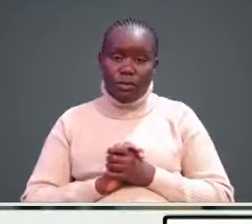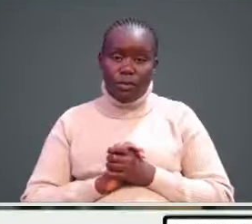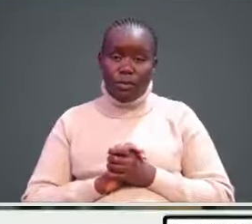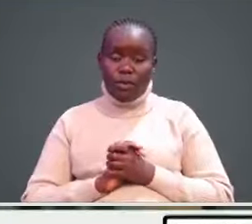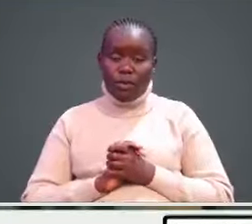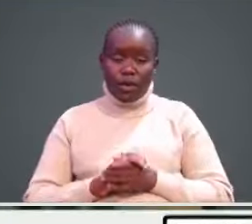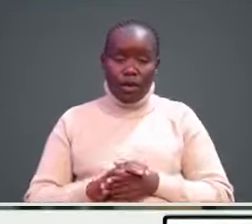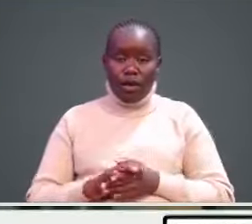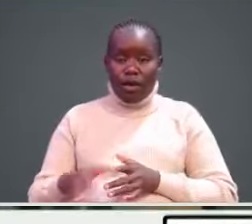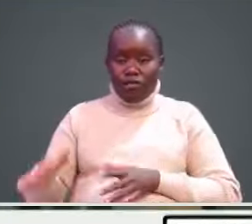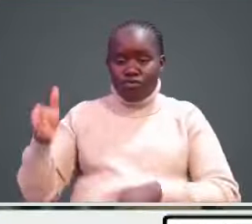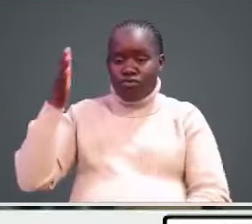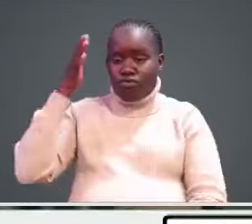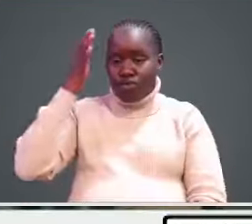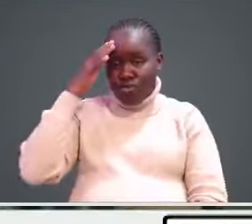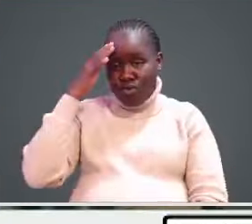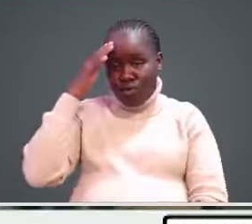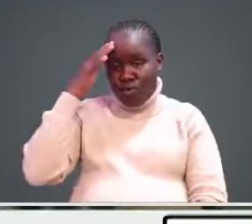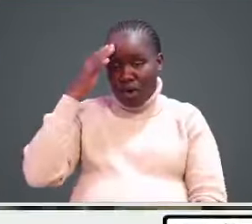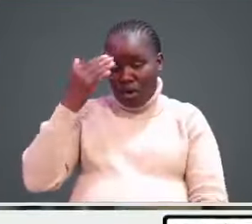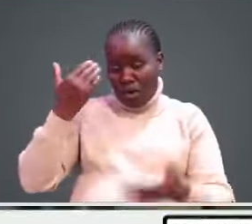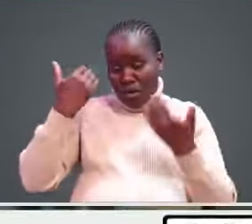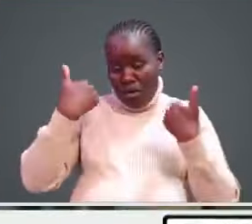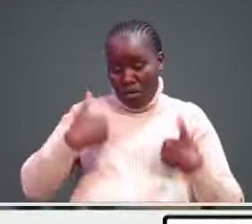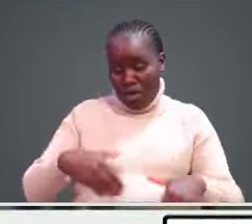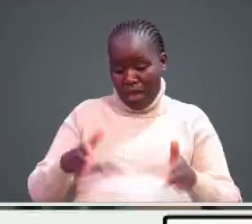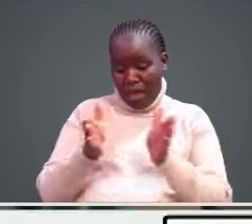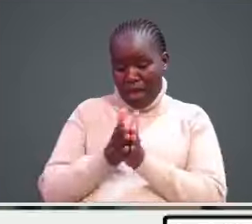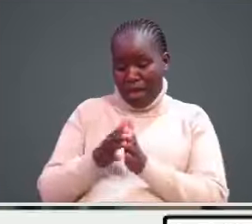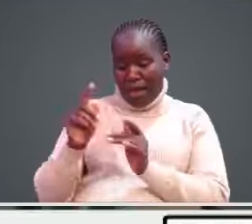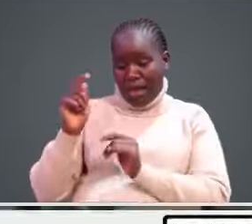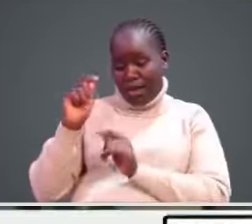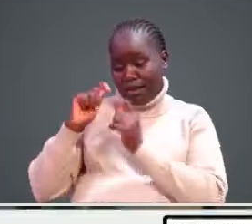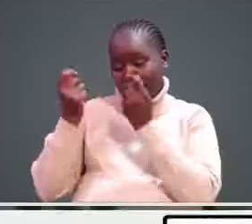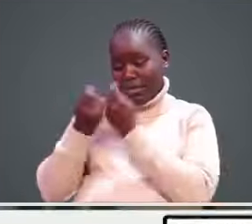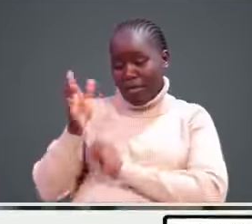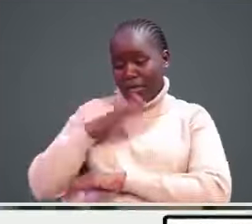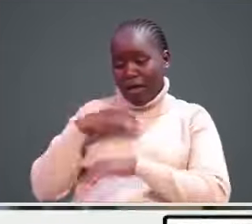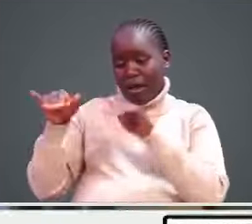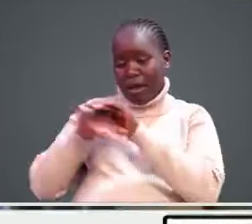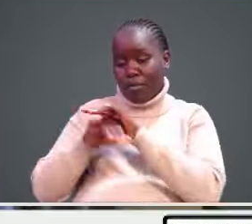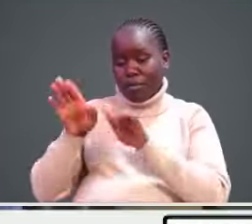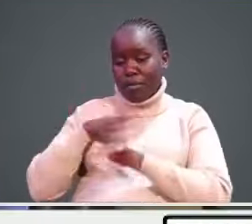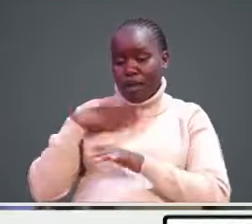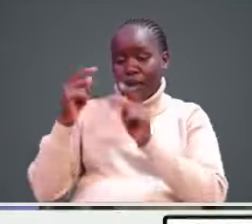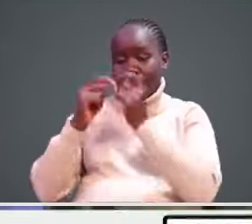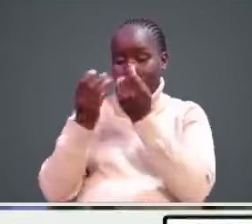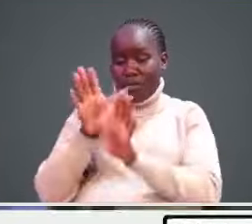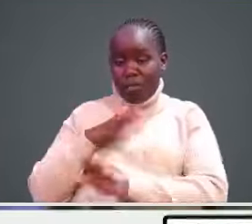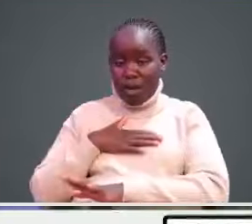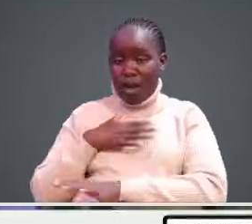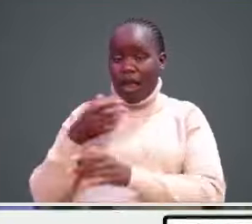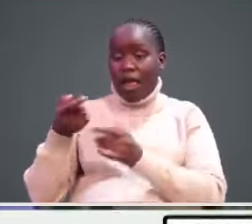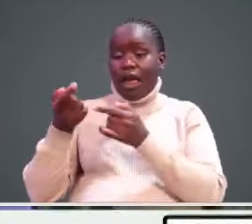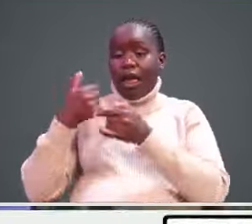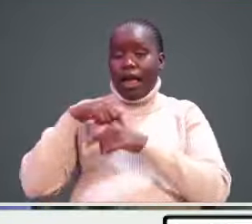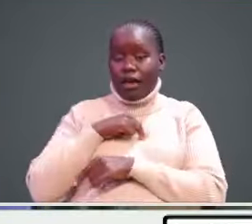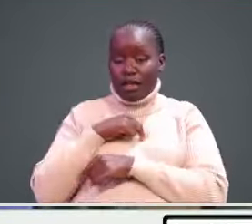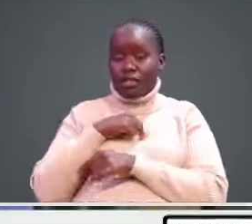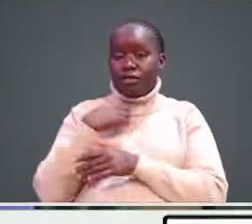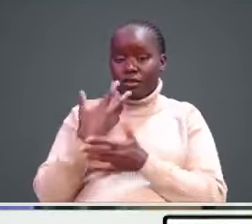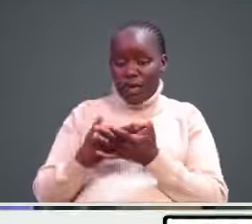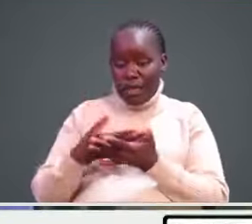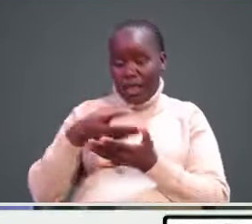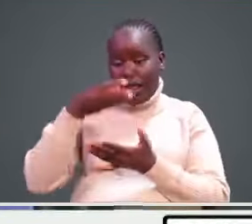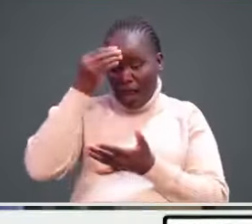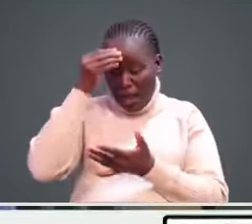Prominently, me and my team, and my deputy and my team, we will revert the running of Kenya